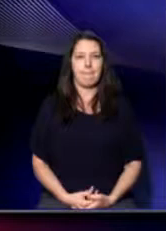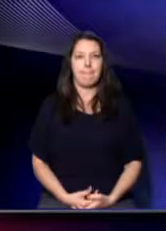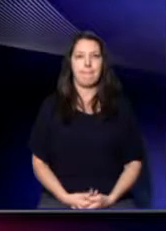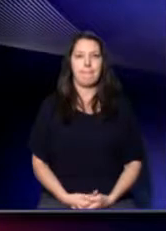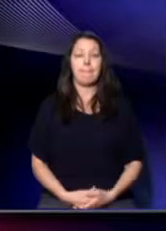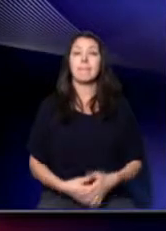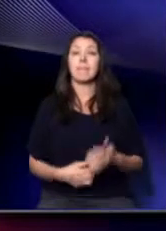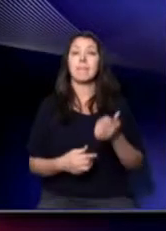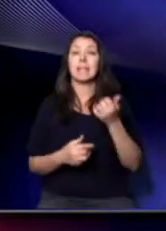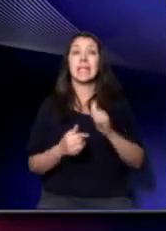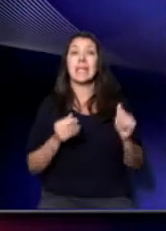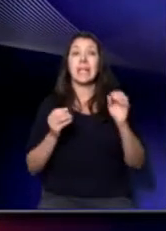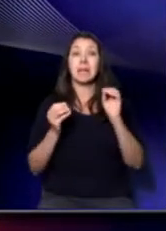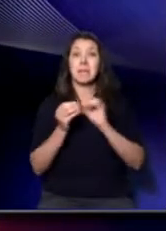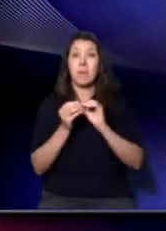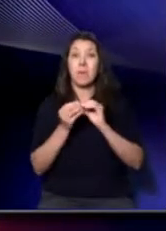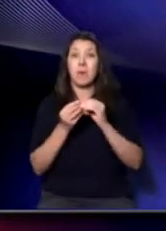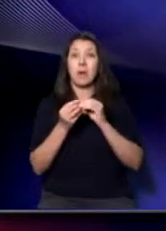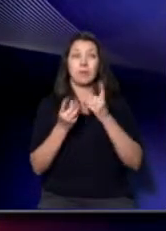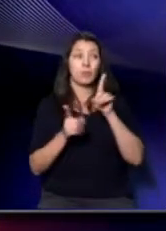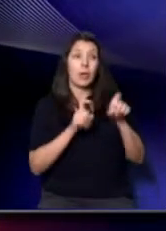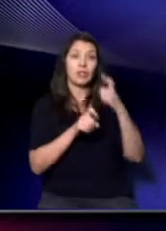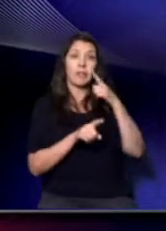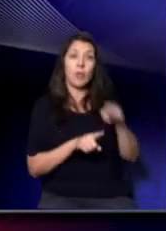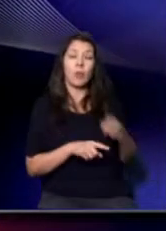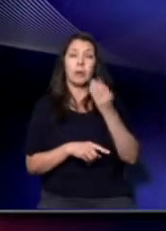Any other questions for Mr. Creepy?